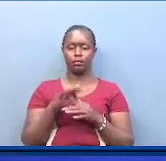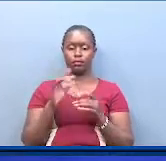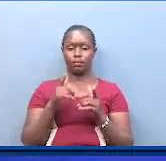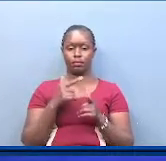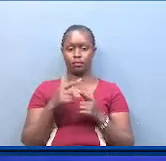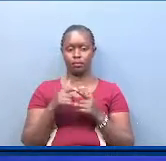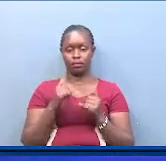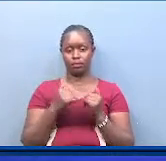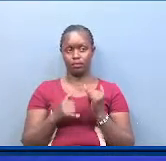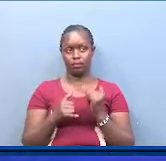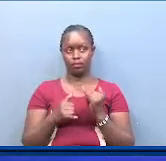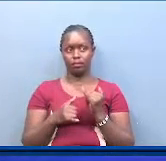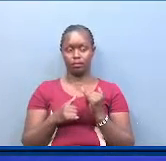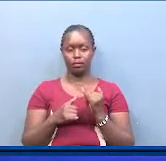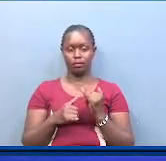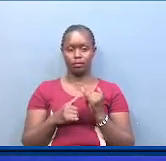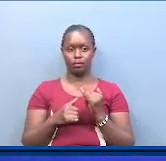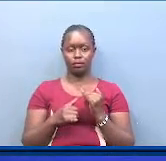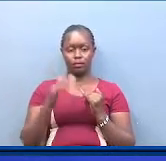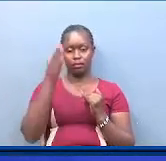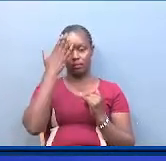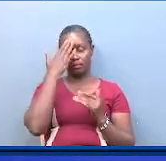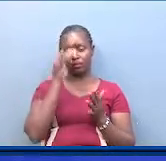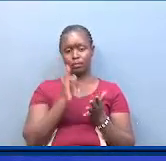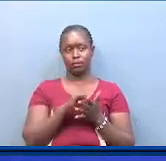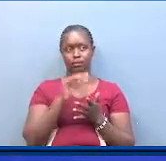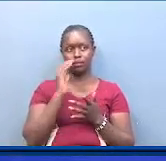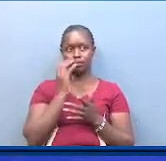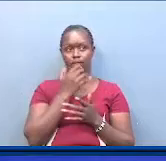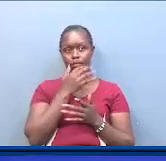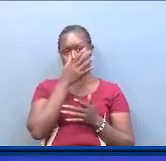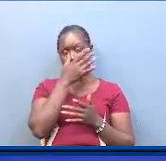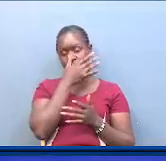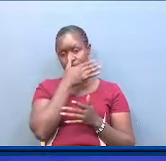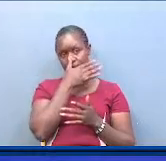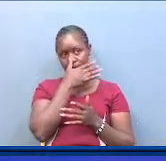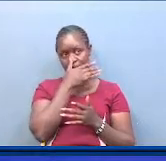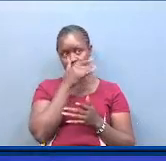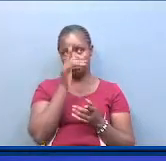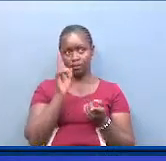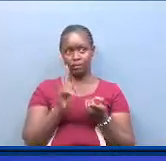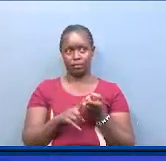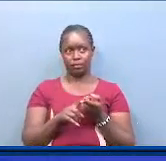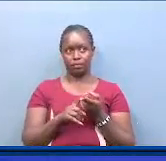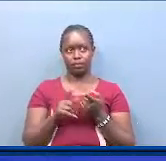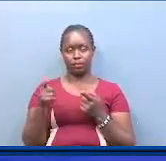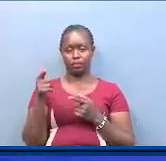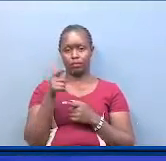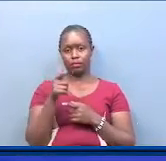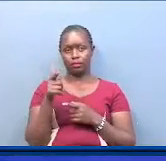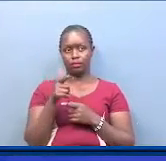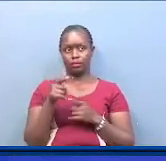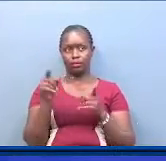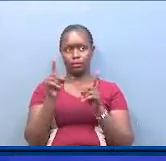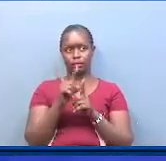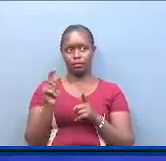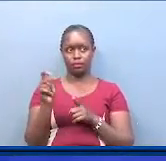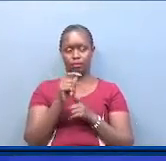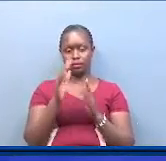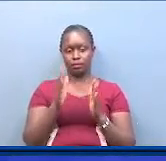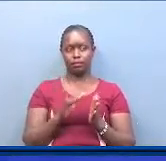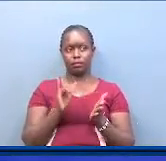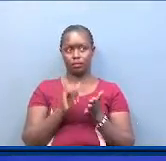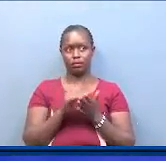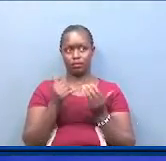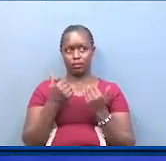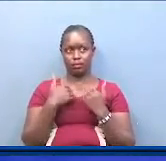And finally, you know, Gachagua lied to the media and to Kenyans that